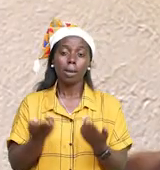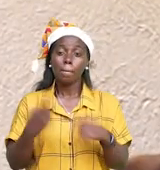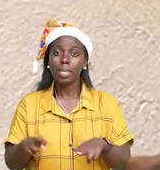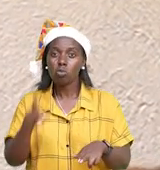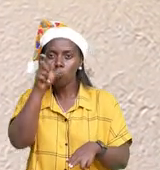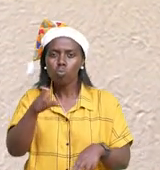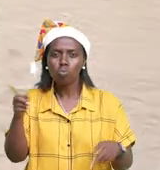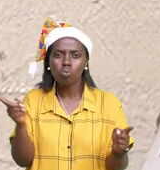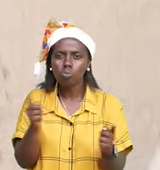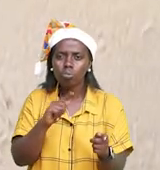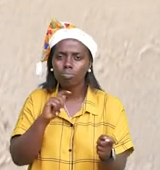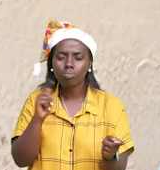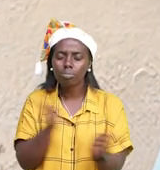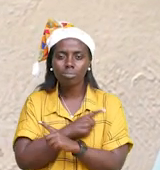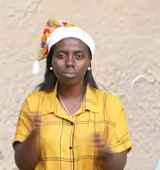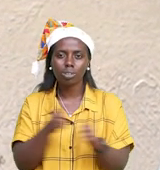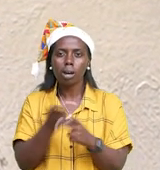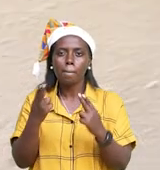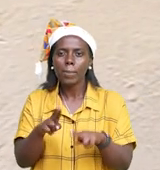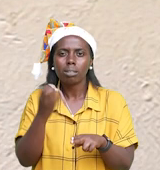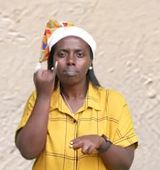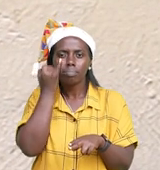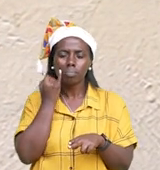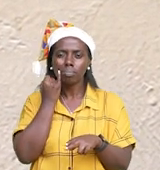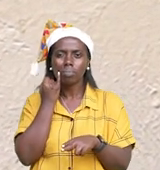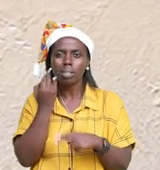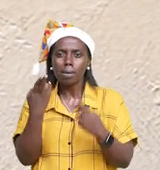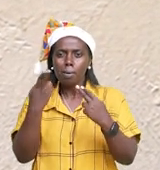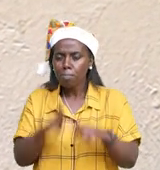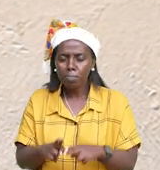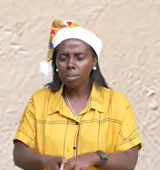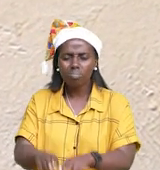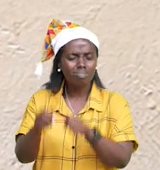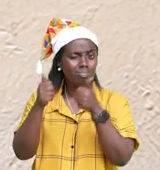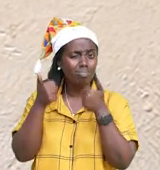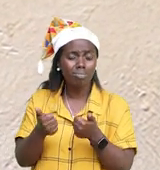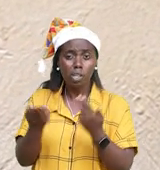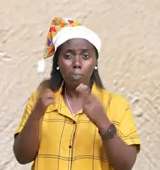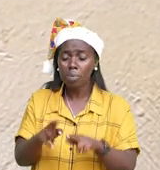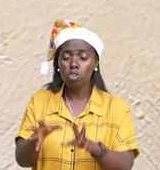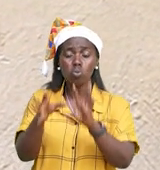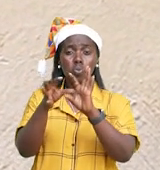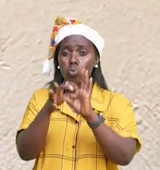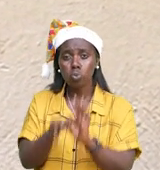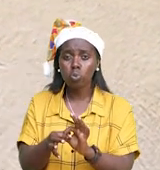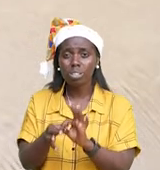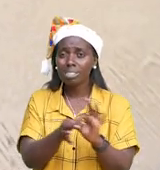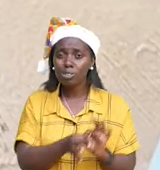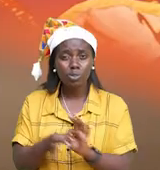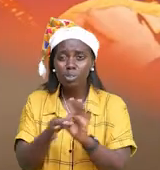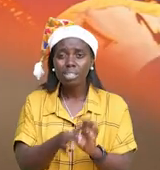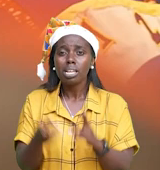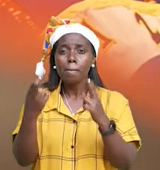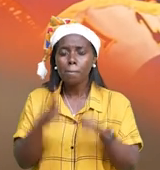Be different. Be silly, be quack, be odd, be unique, be